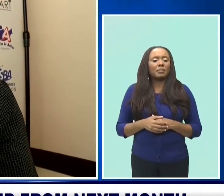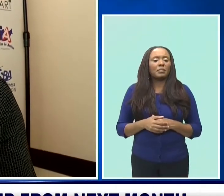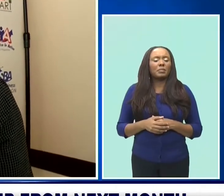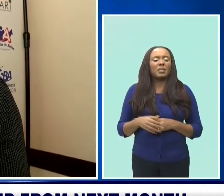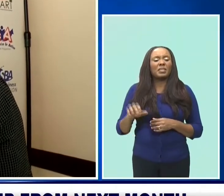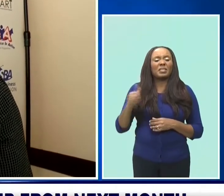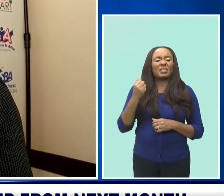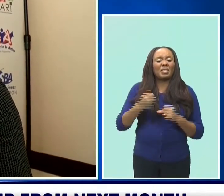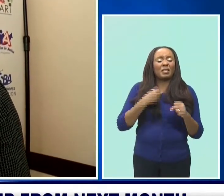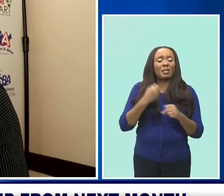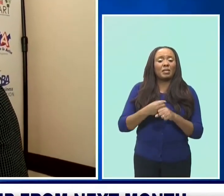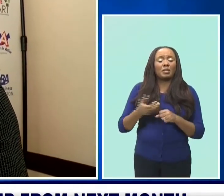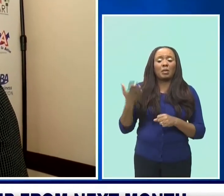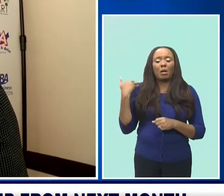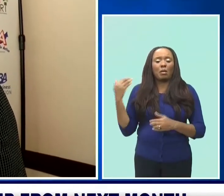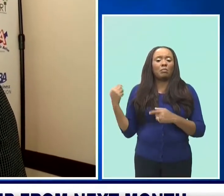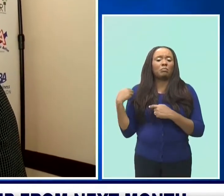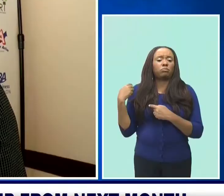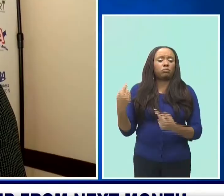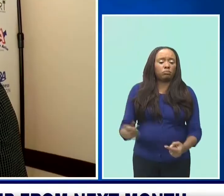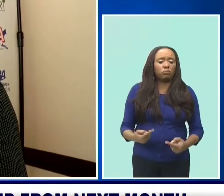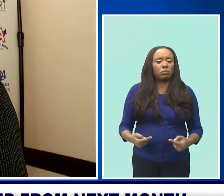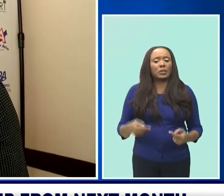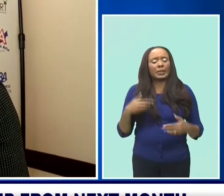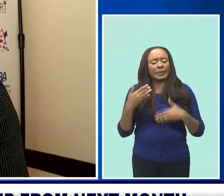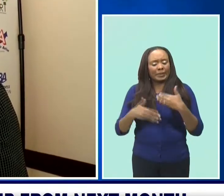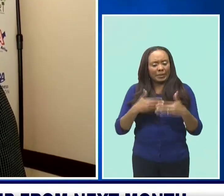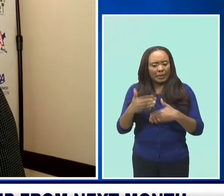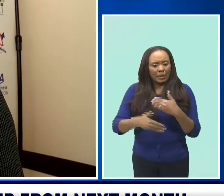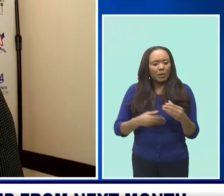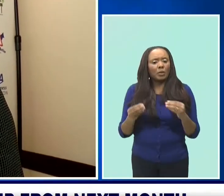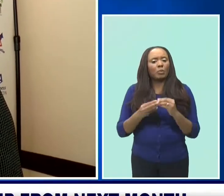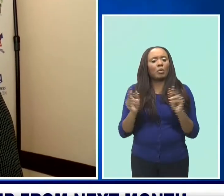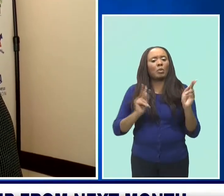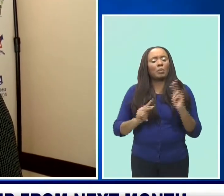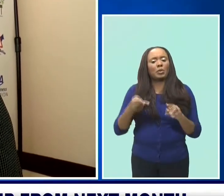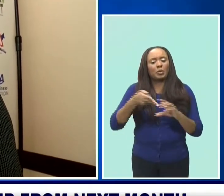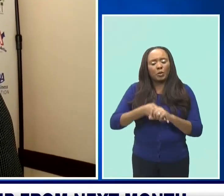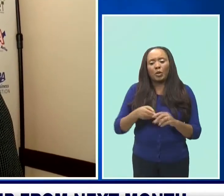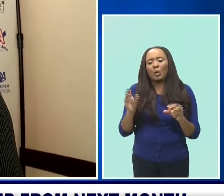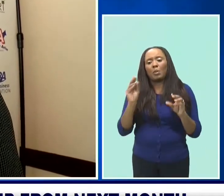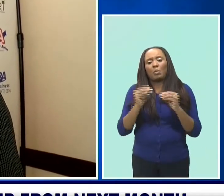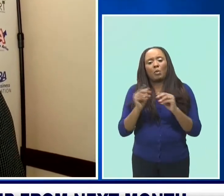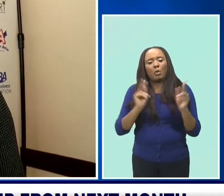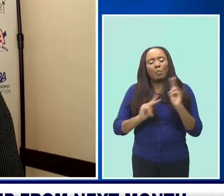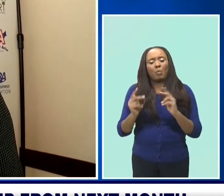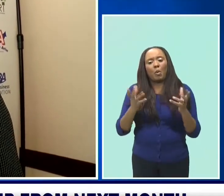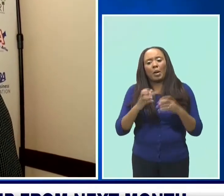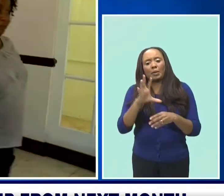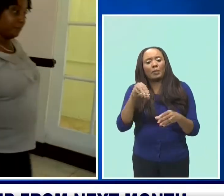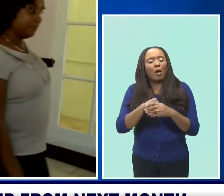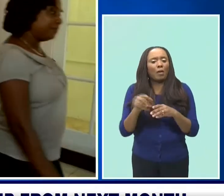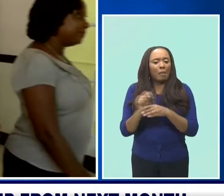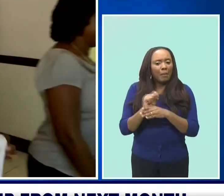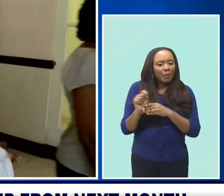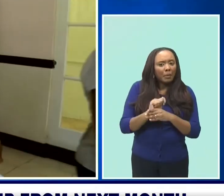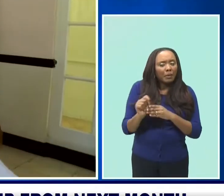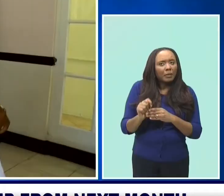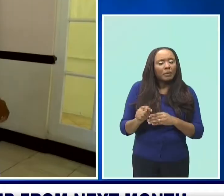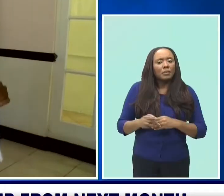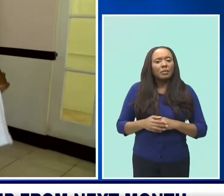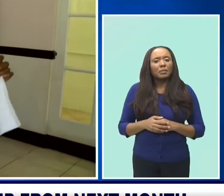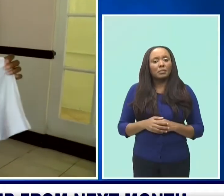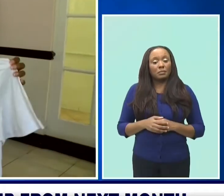years ago going up, the trends are consistent. We're actually seeing more persons being involved in the training. As for the success